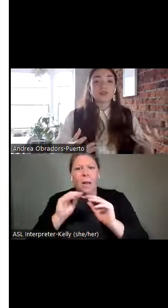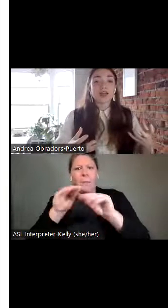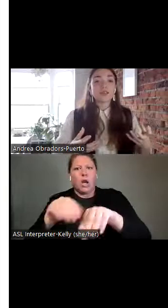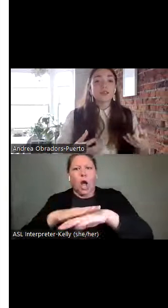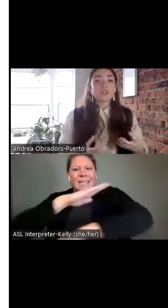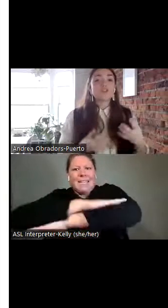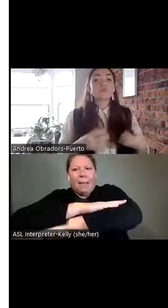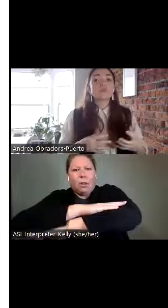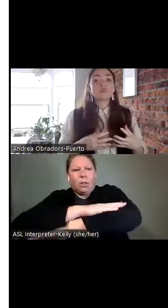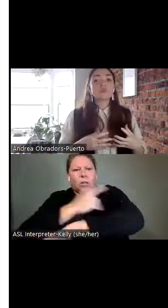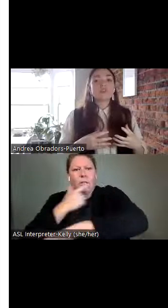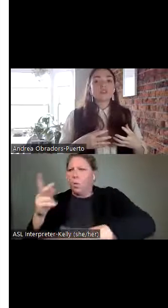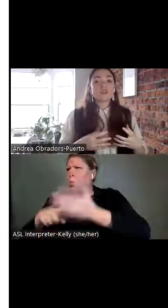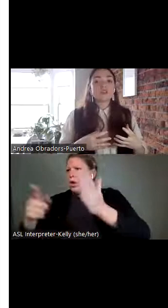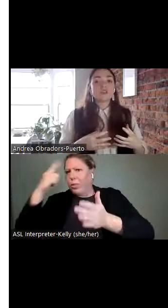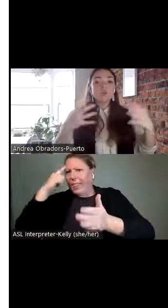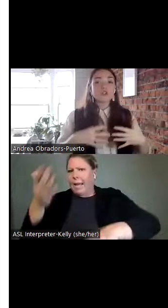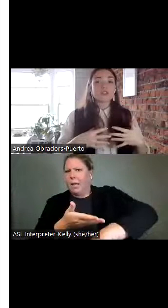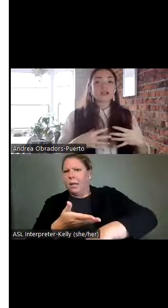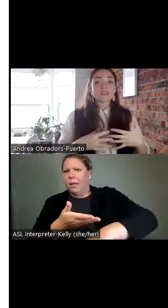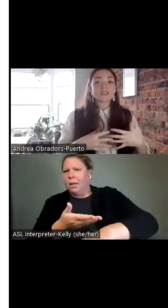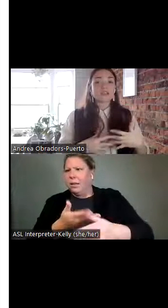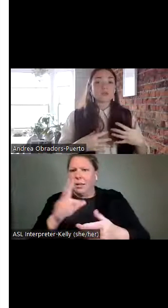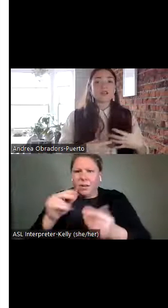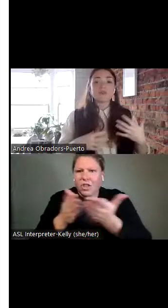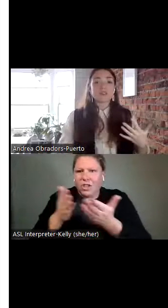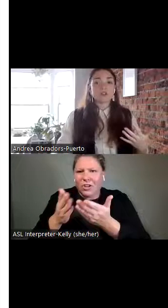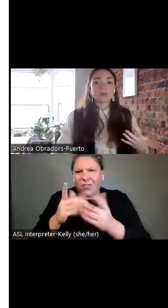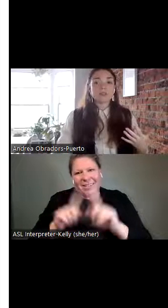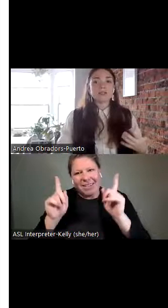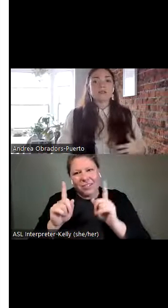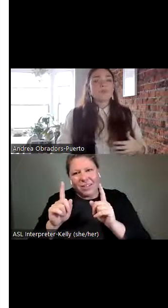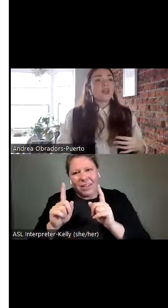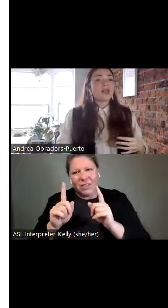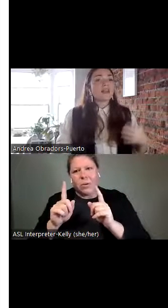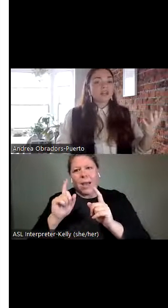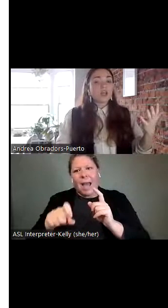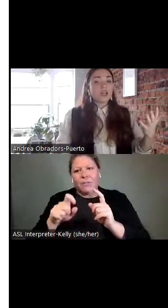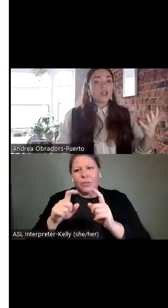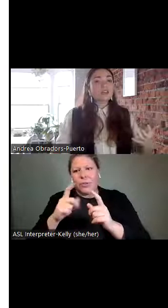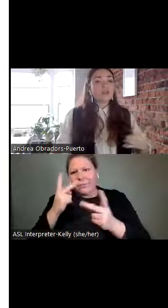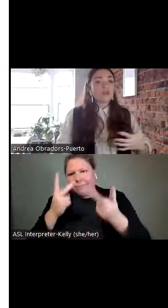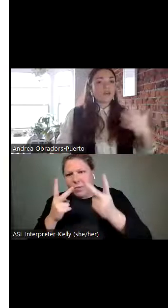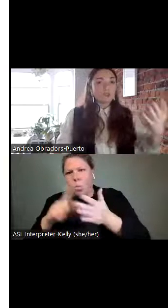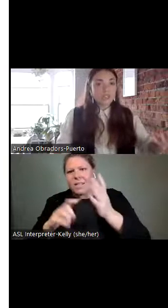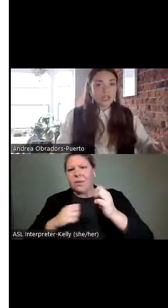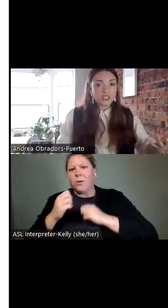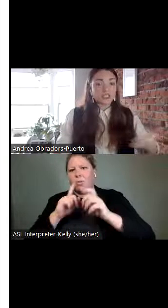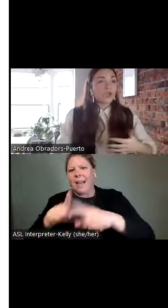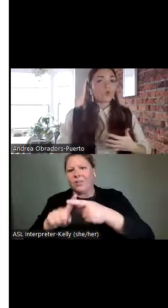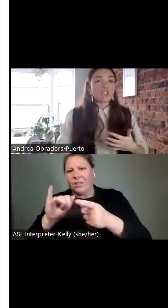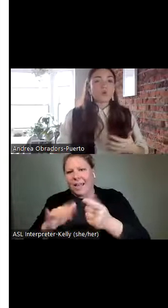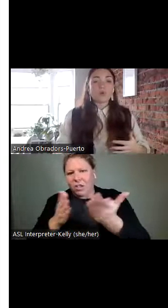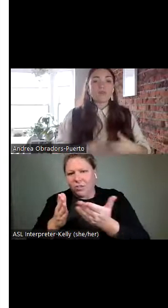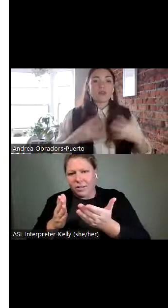to react. So it's important to consider the emotional aspects of a service. And last but not least, we have